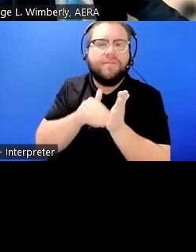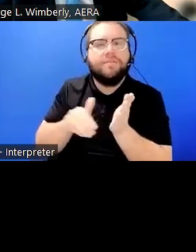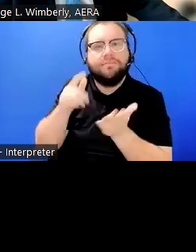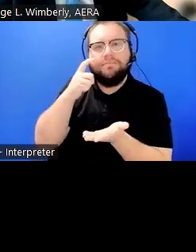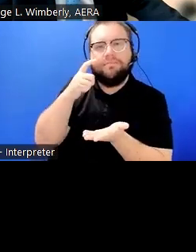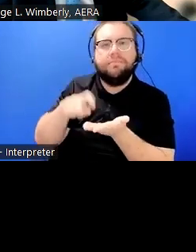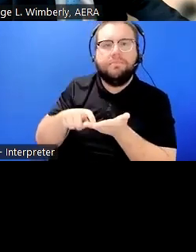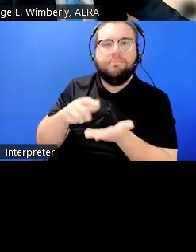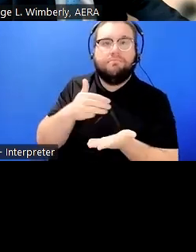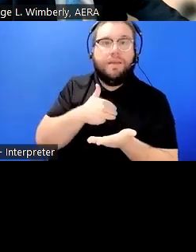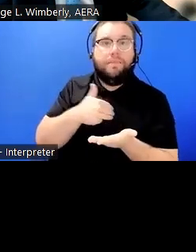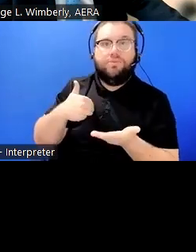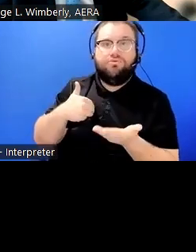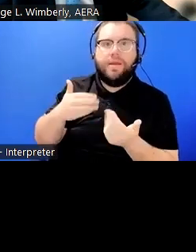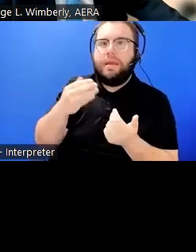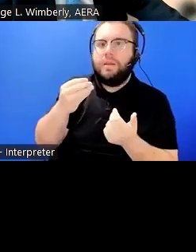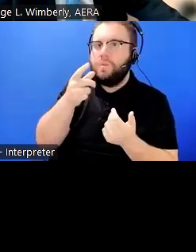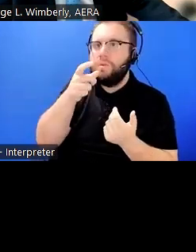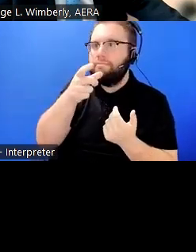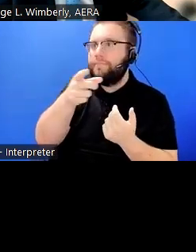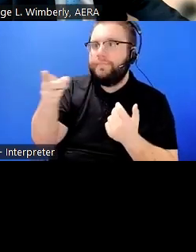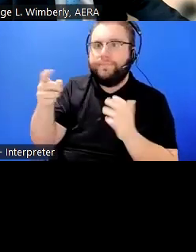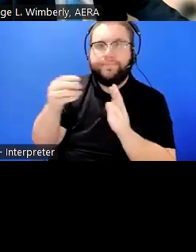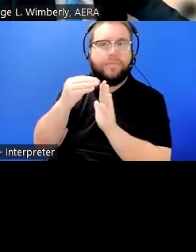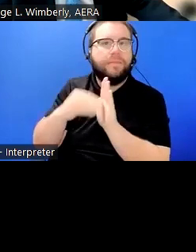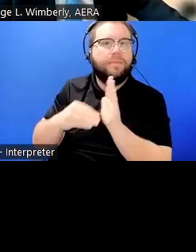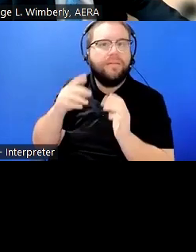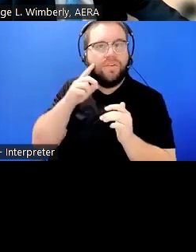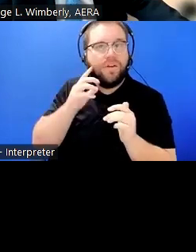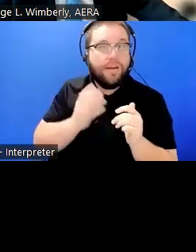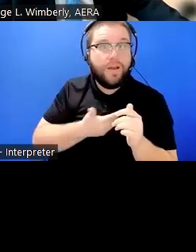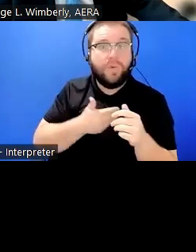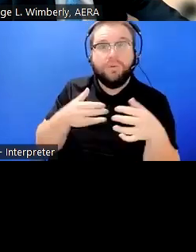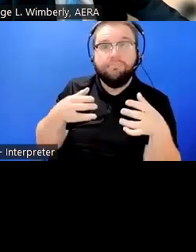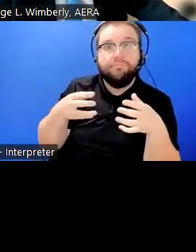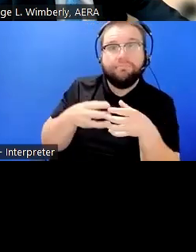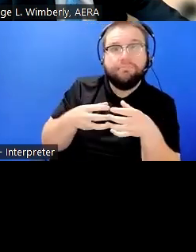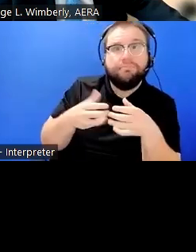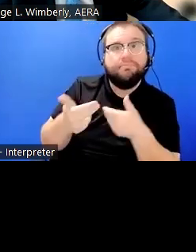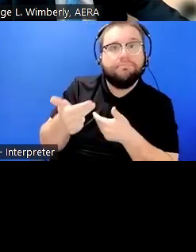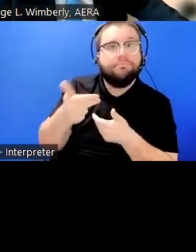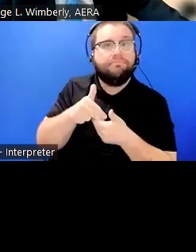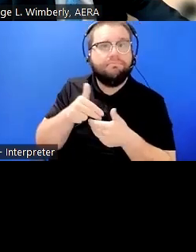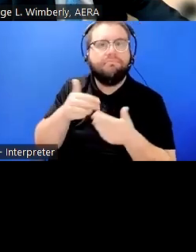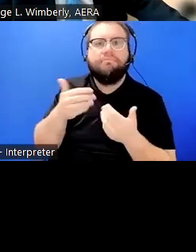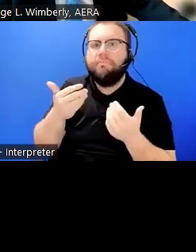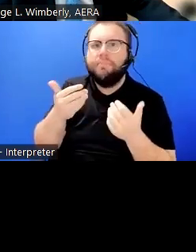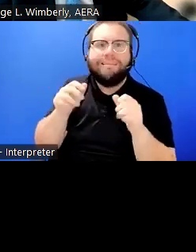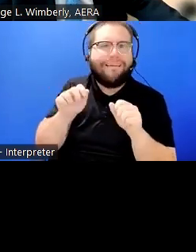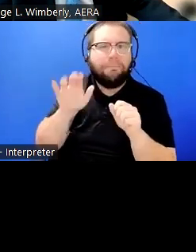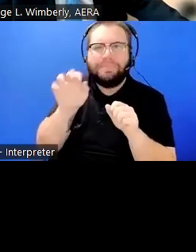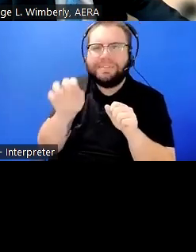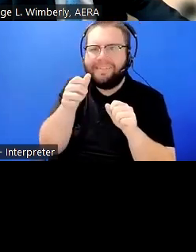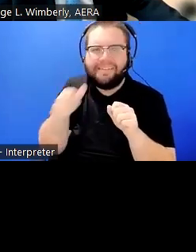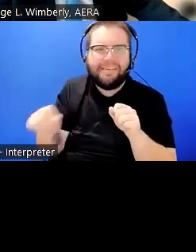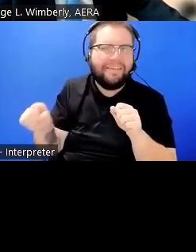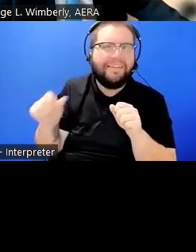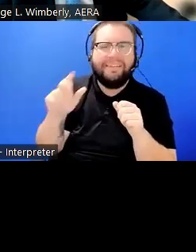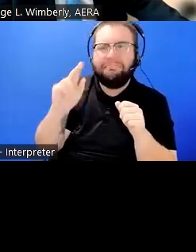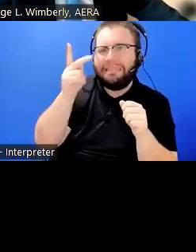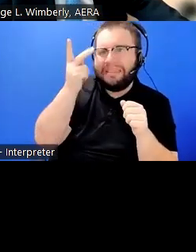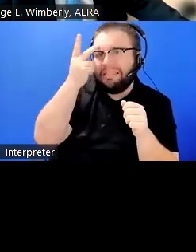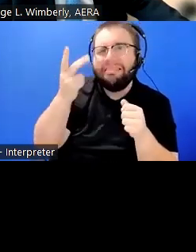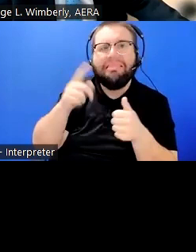fellowships are across the behavioral and the social sciences and psychology, political science,